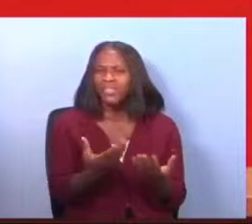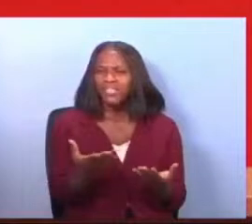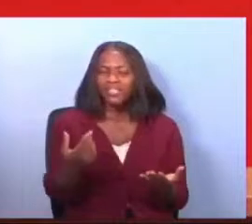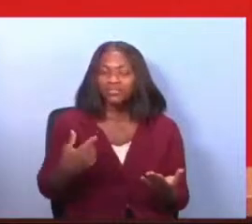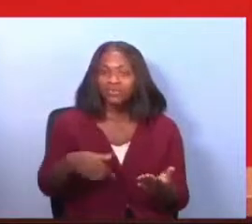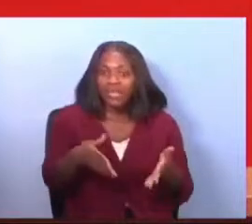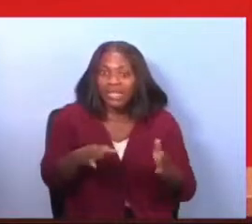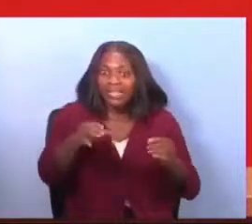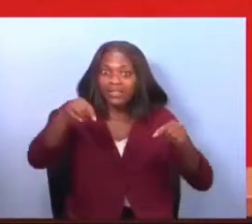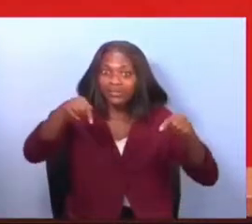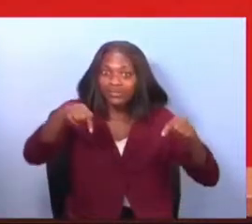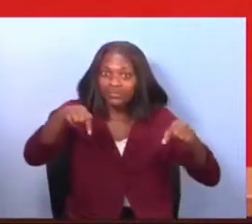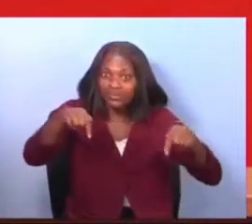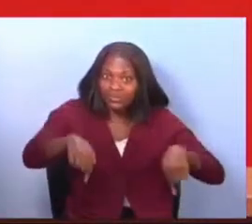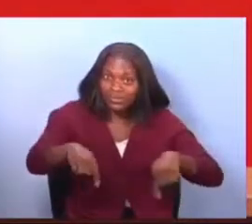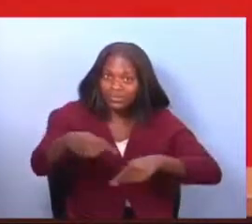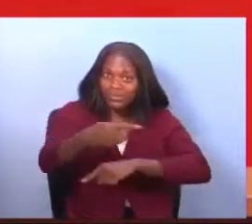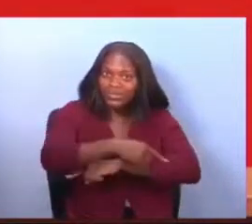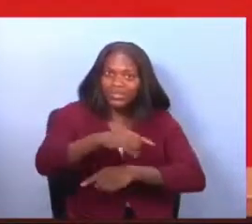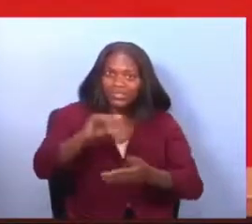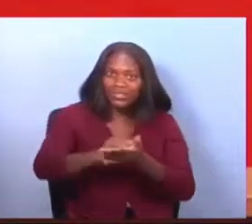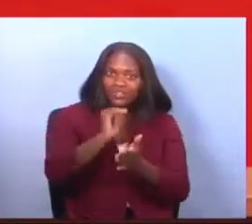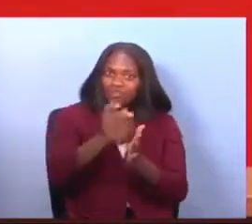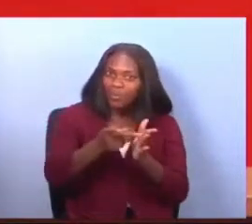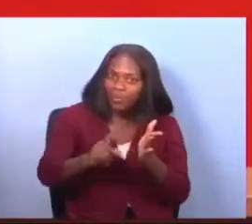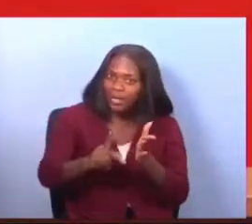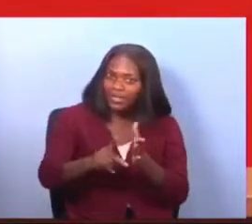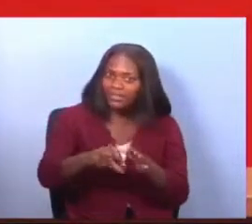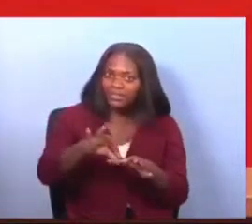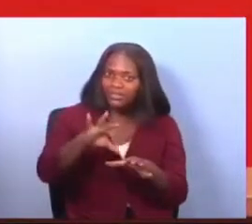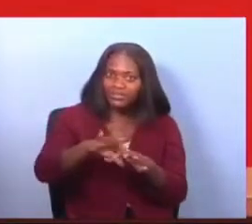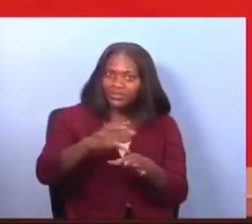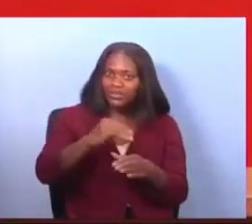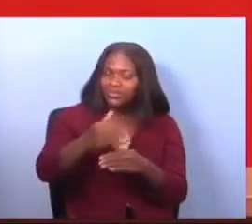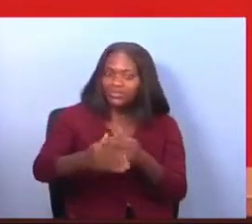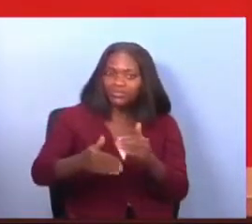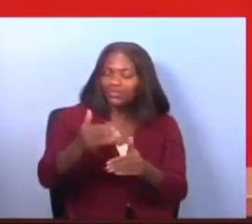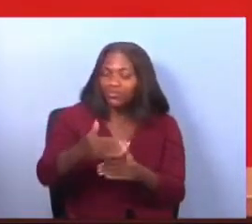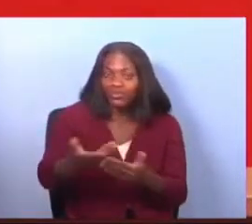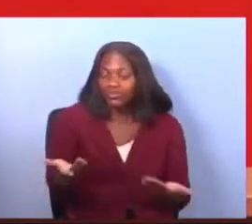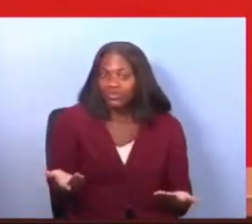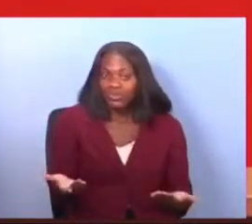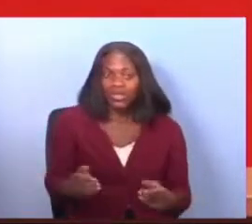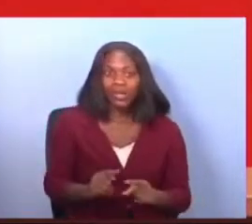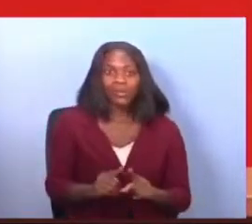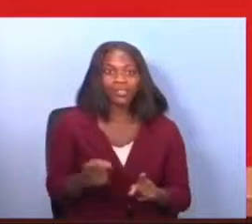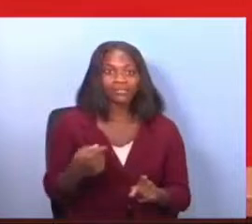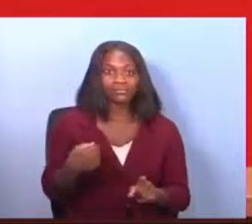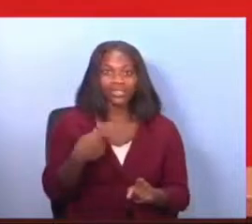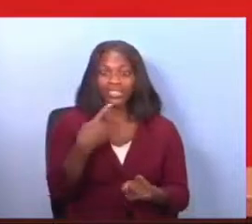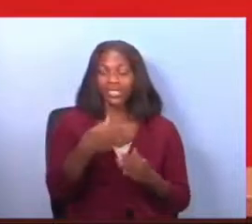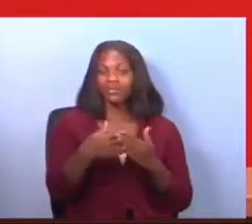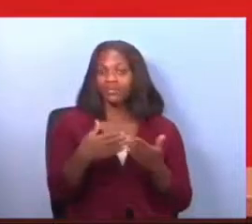be part of issues that we should deliberate upon. But as I